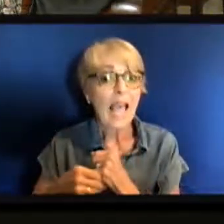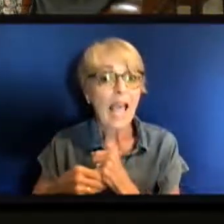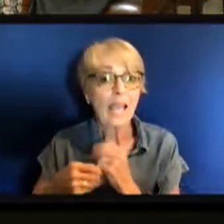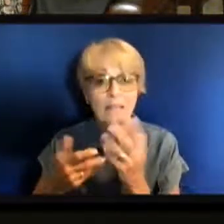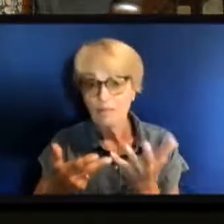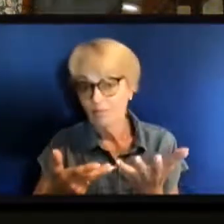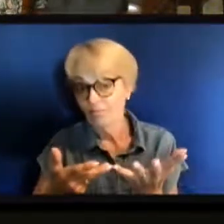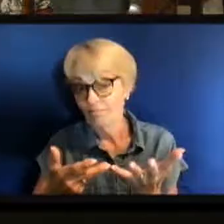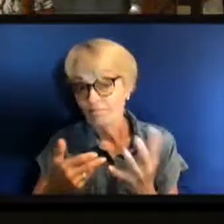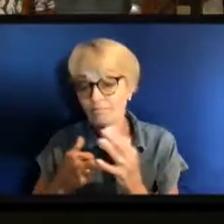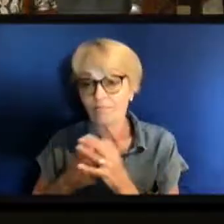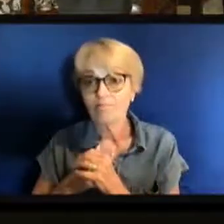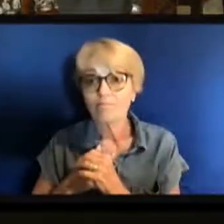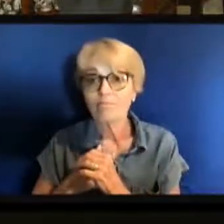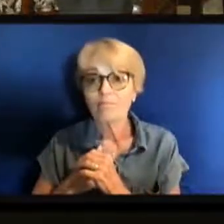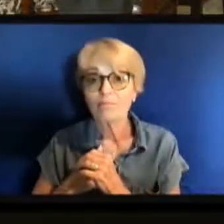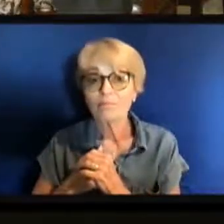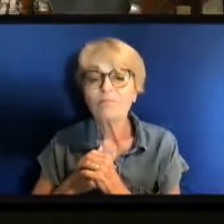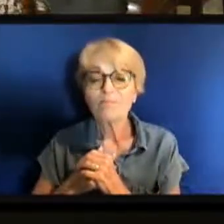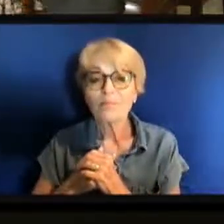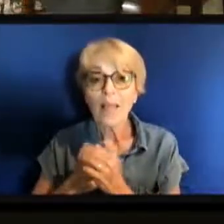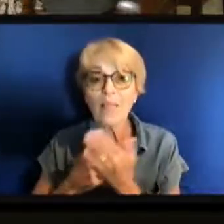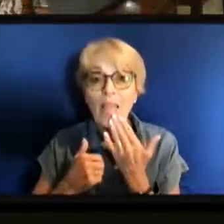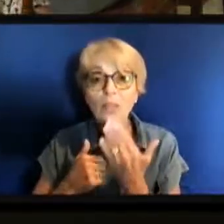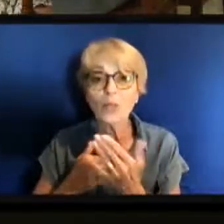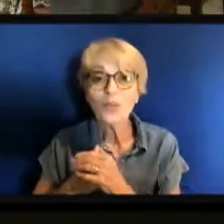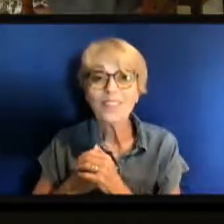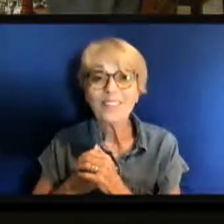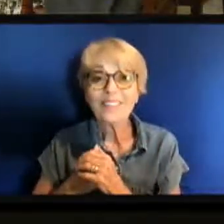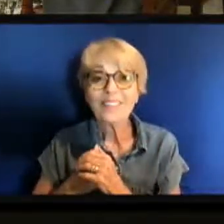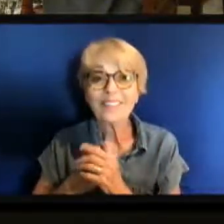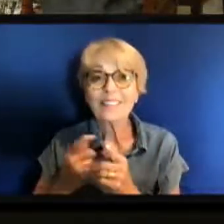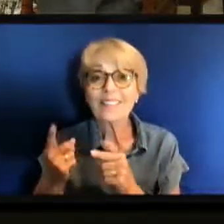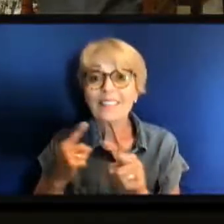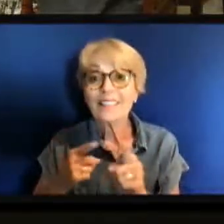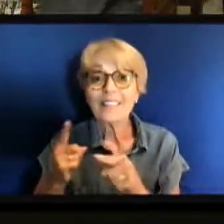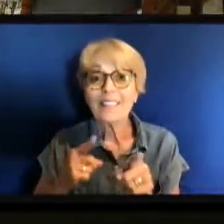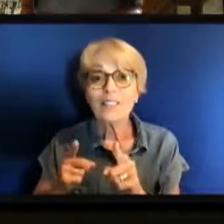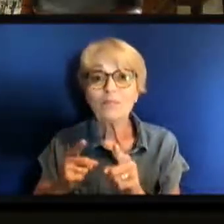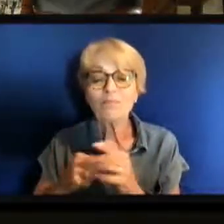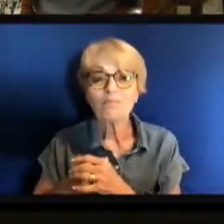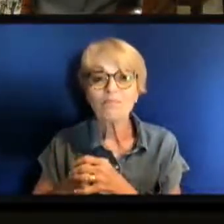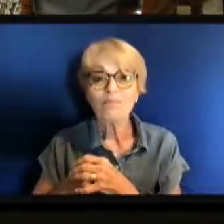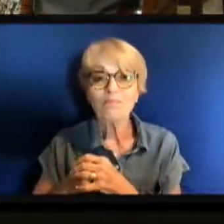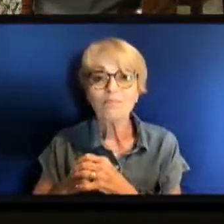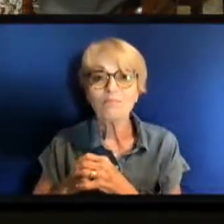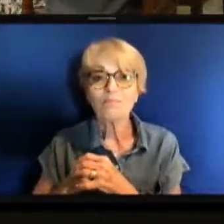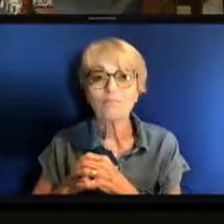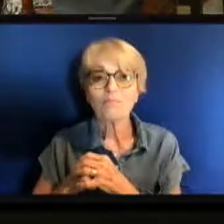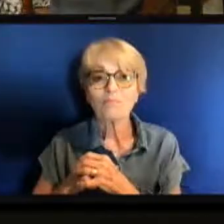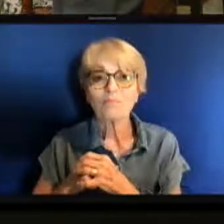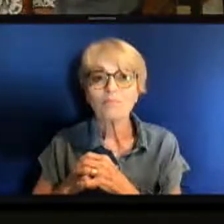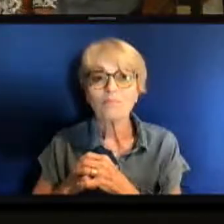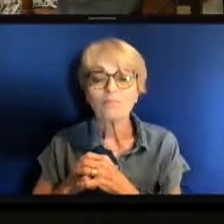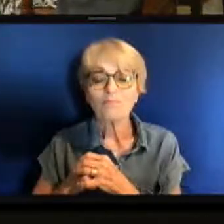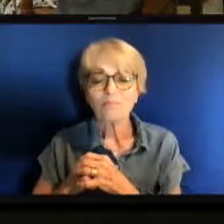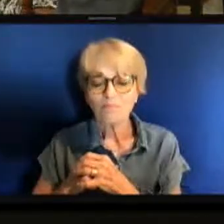No? Okay, Thank you. thank you. Thank you. Any other members? Councilwoman Gross? Thank you